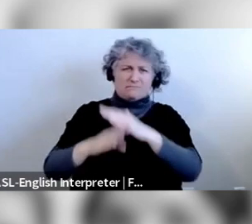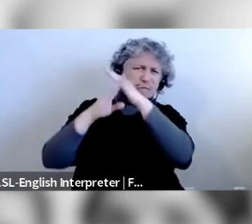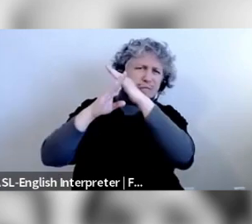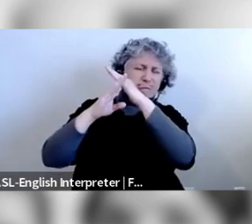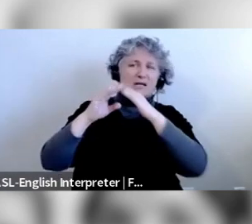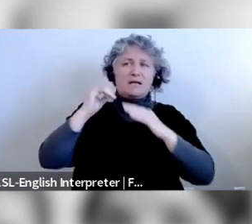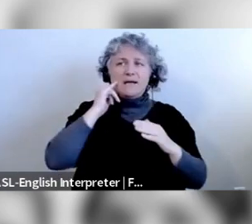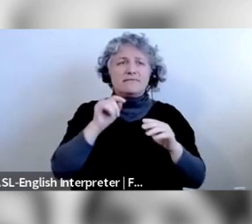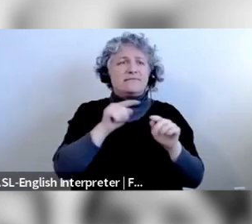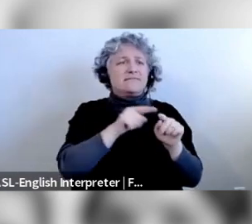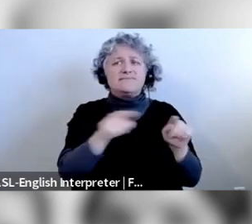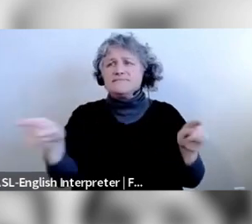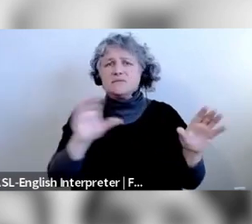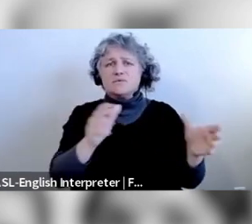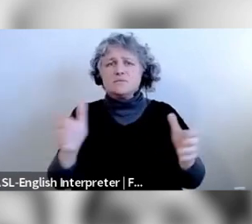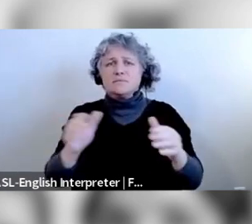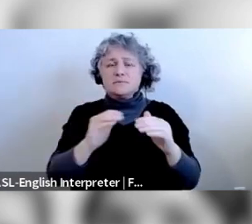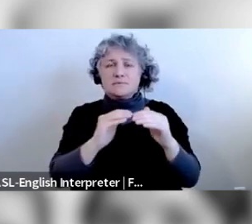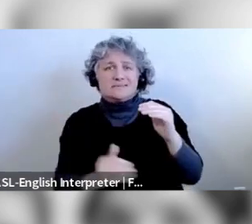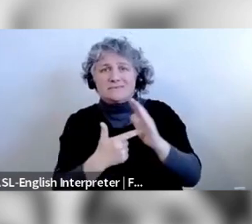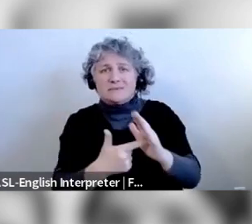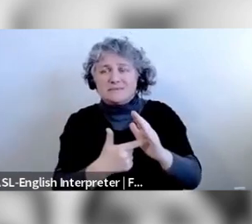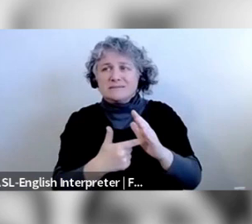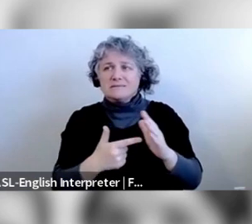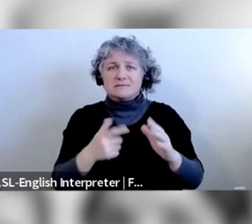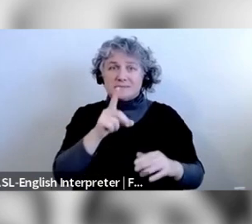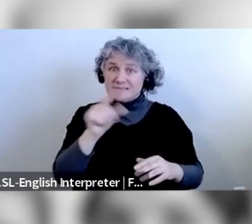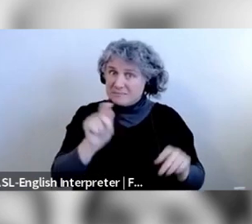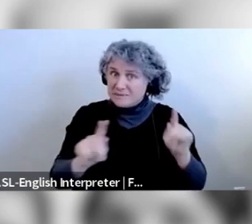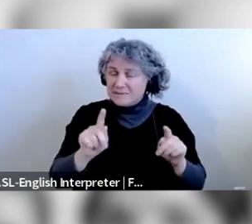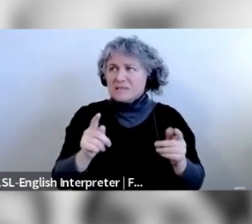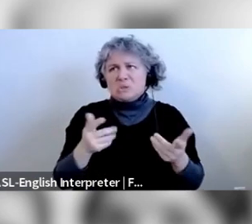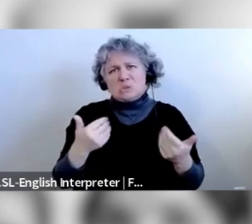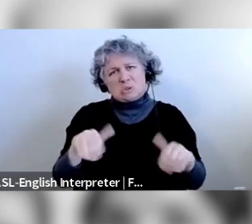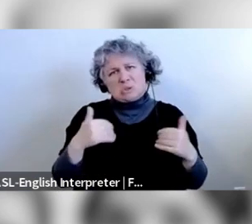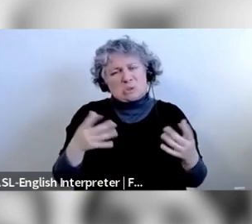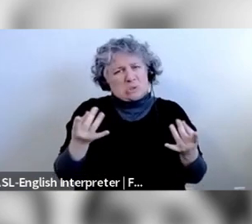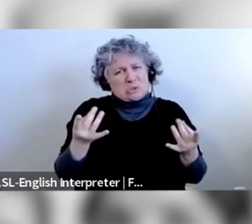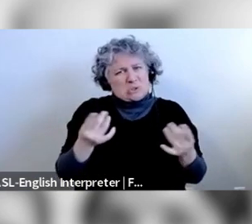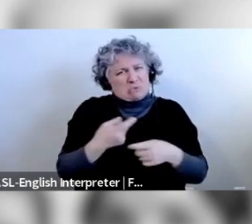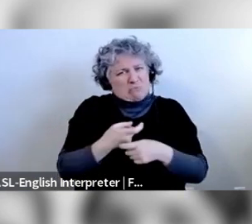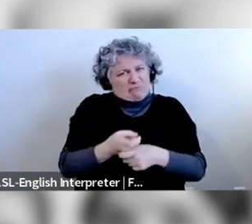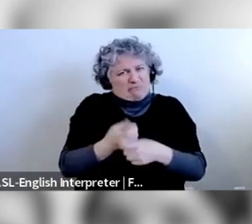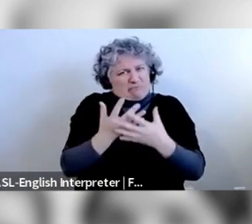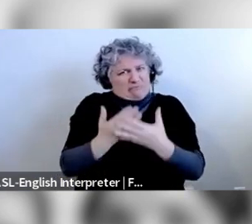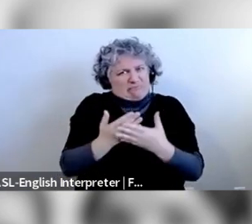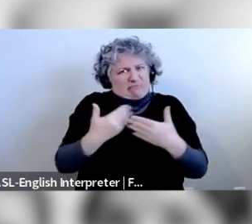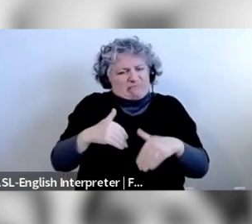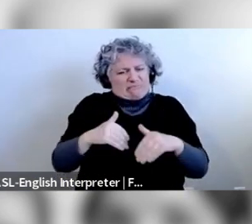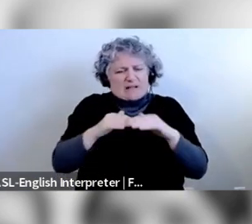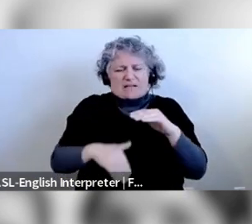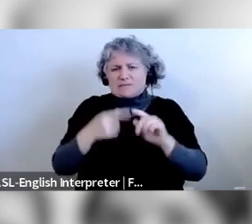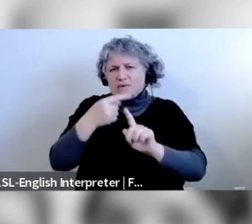groups that are underrepresented, specifically disabled people, that's a really tight time frame for a lot of